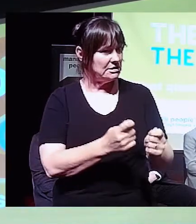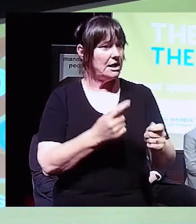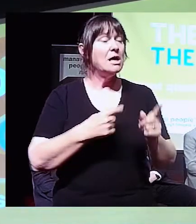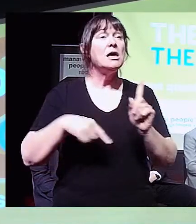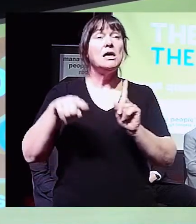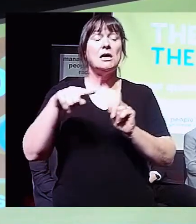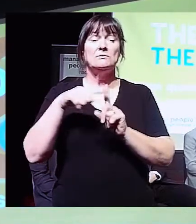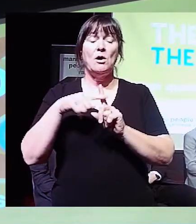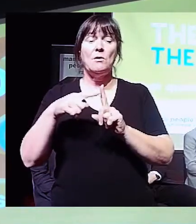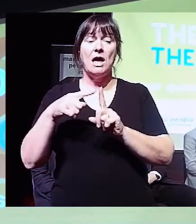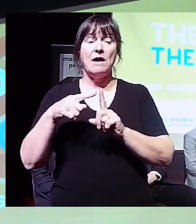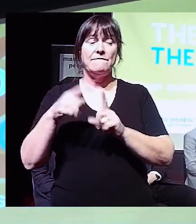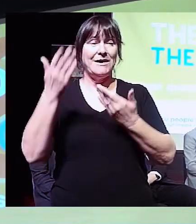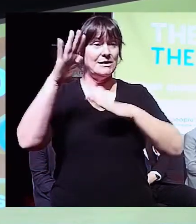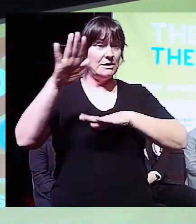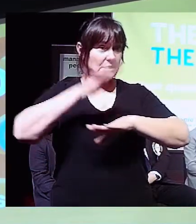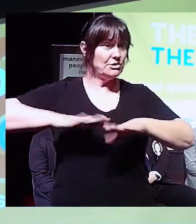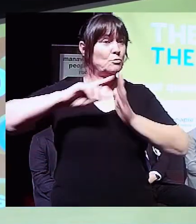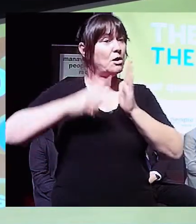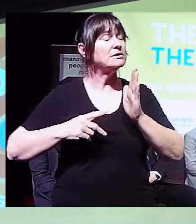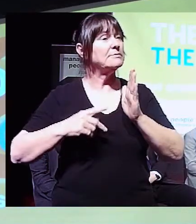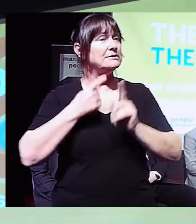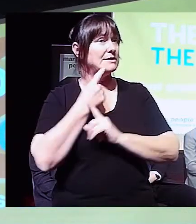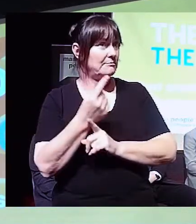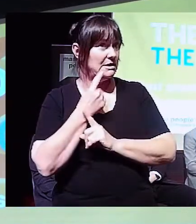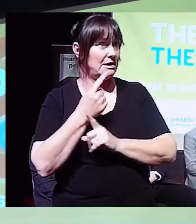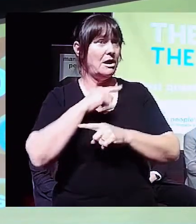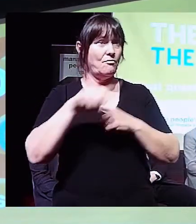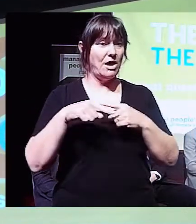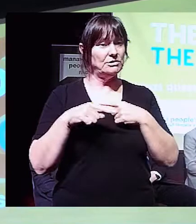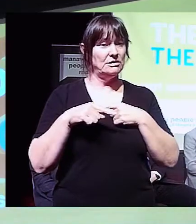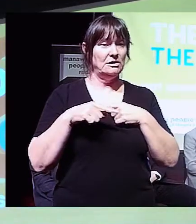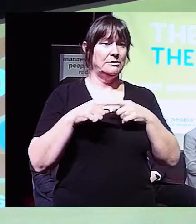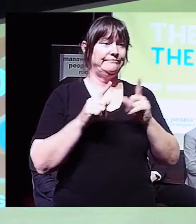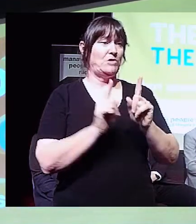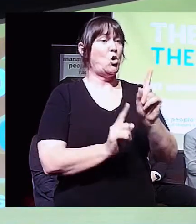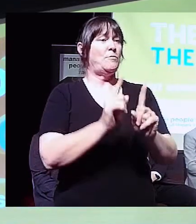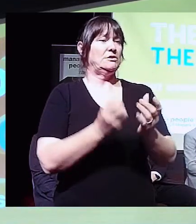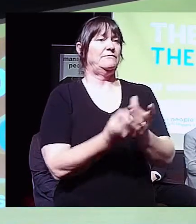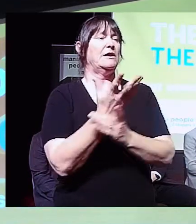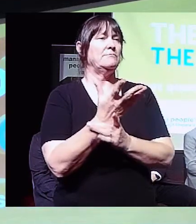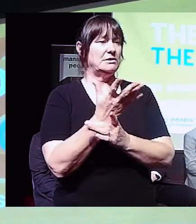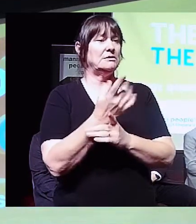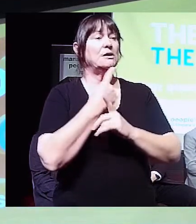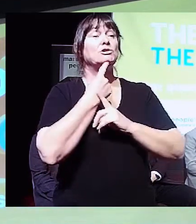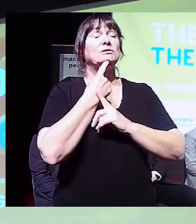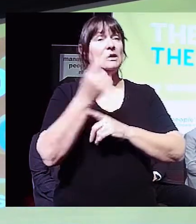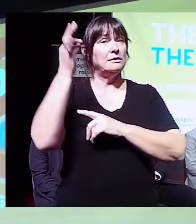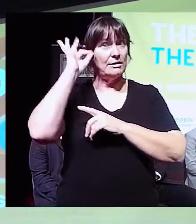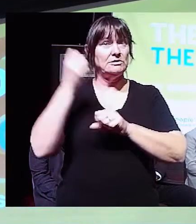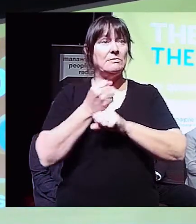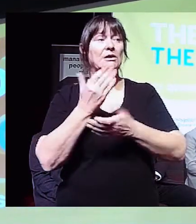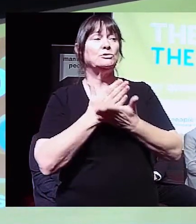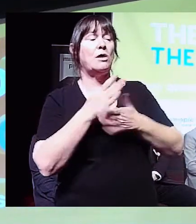national policy statement around urban development, which sends a signal, a very strong signal and directive to councils in terms of freeing up land and making